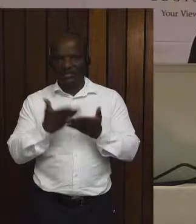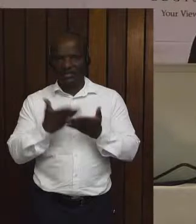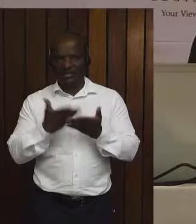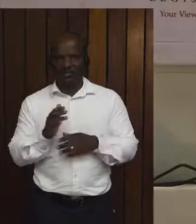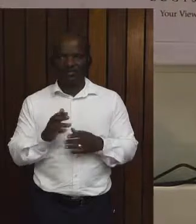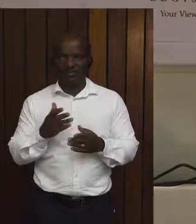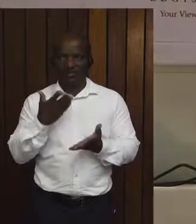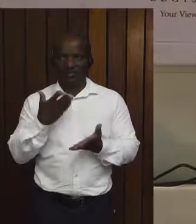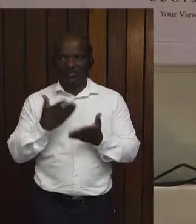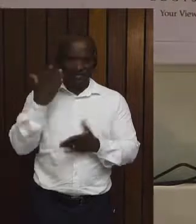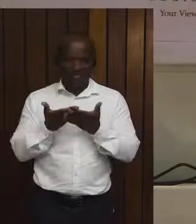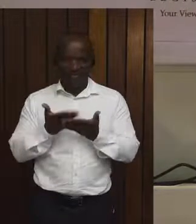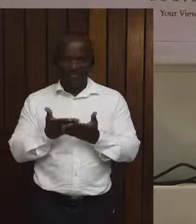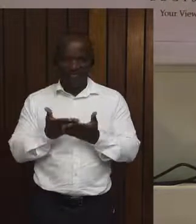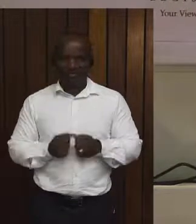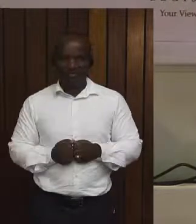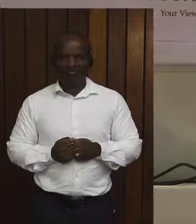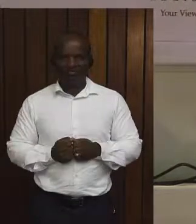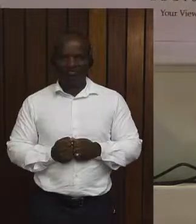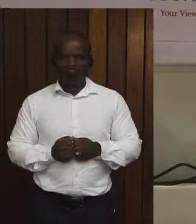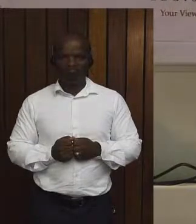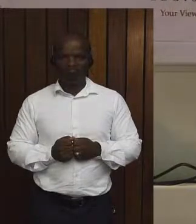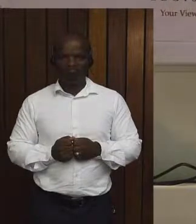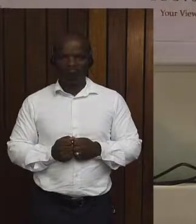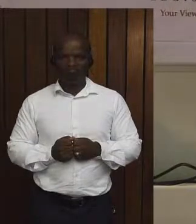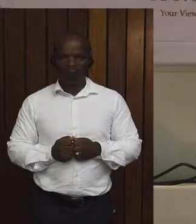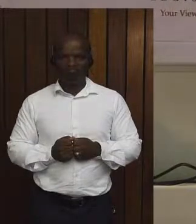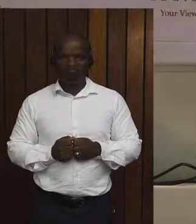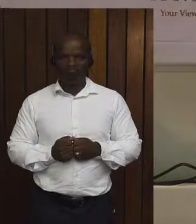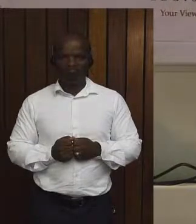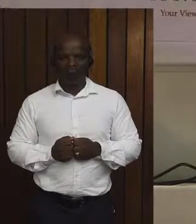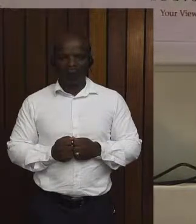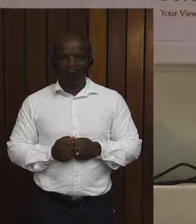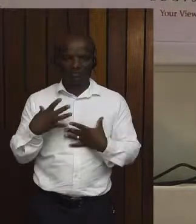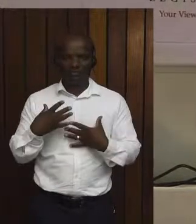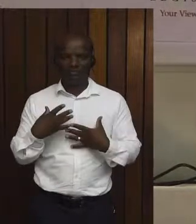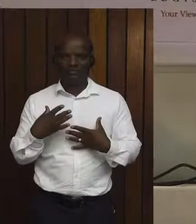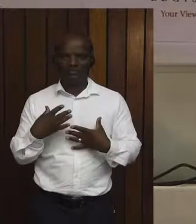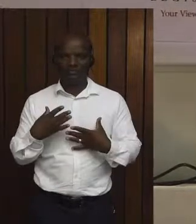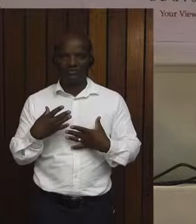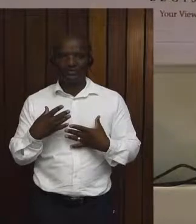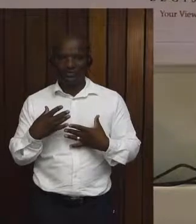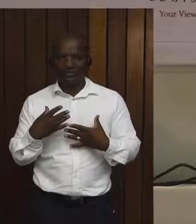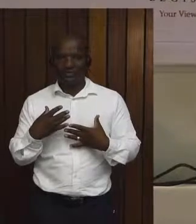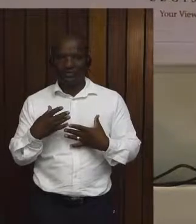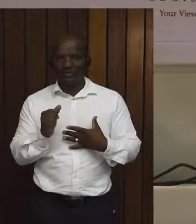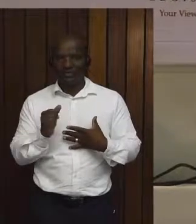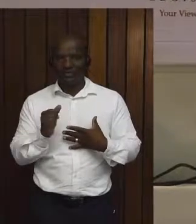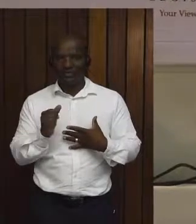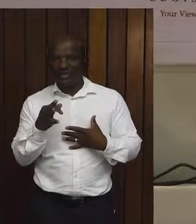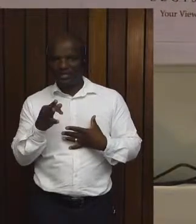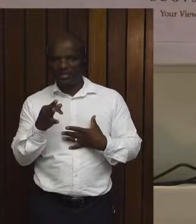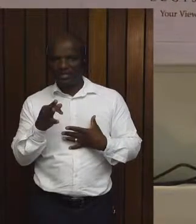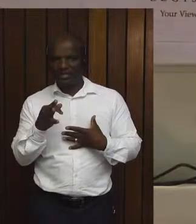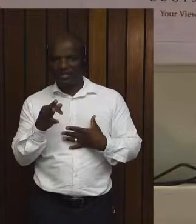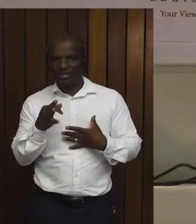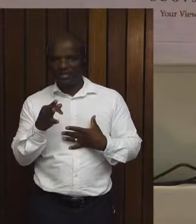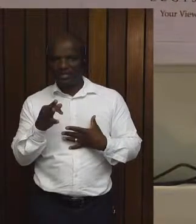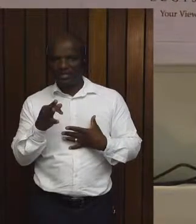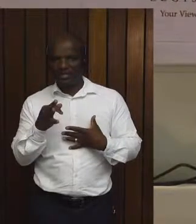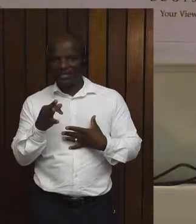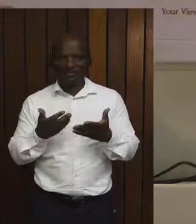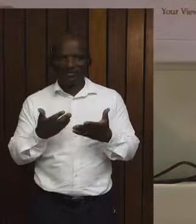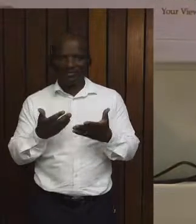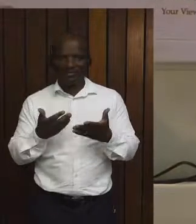you hear? I have been advised that if there are any of